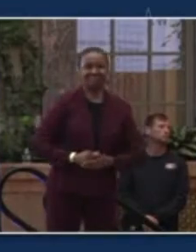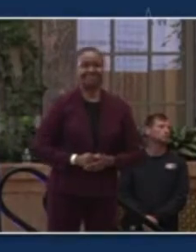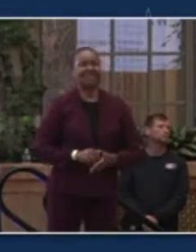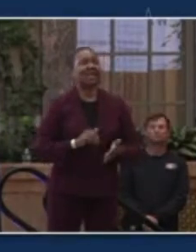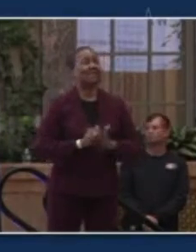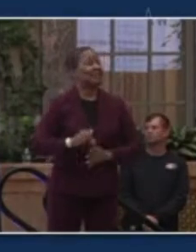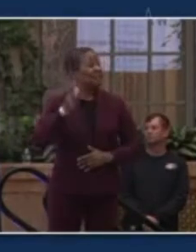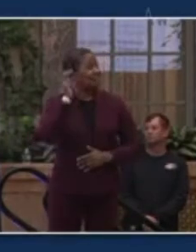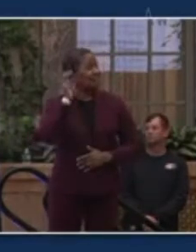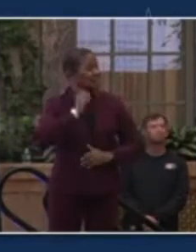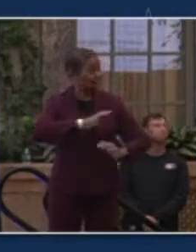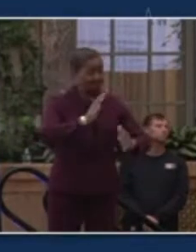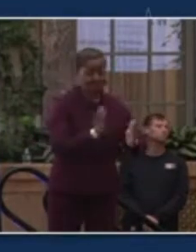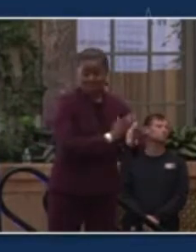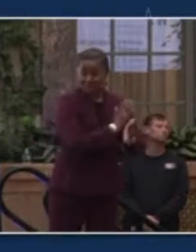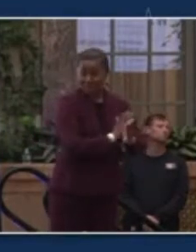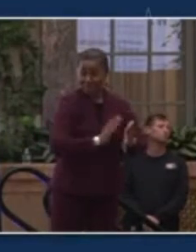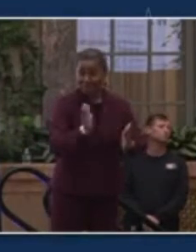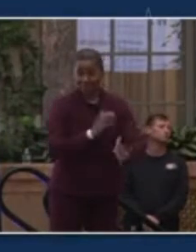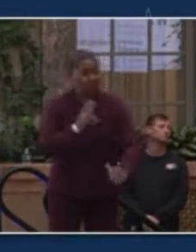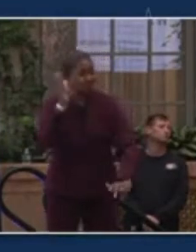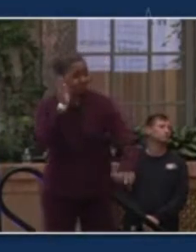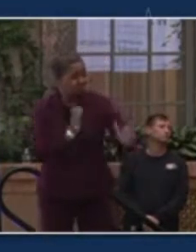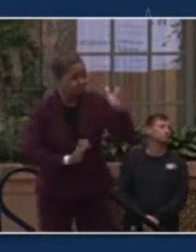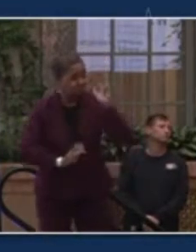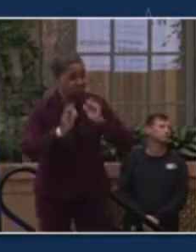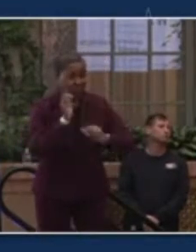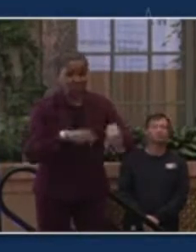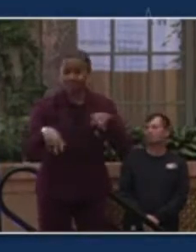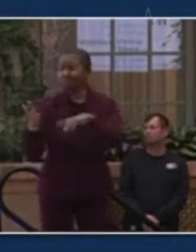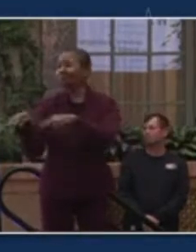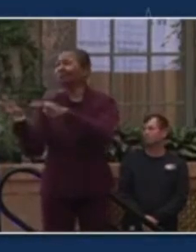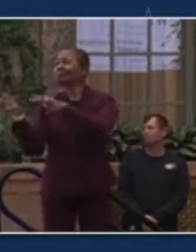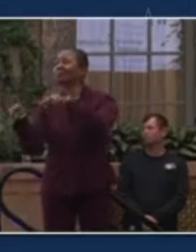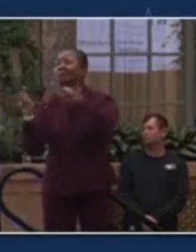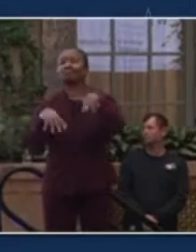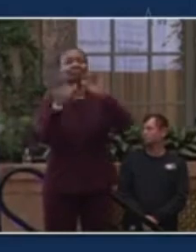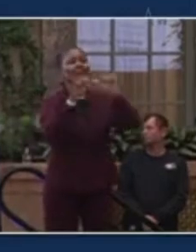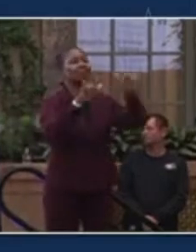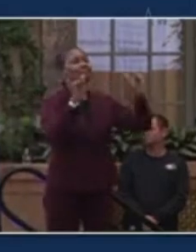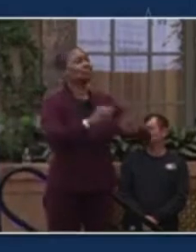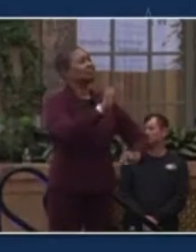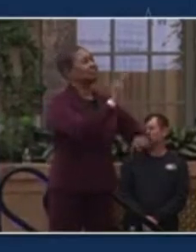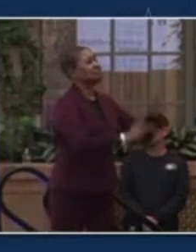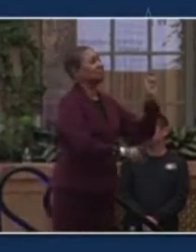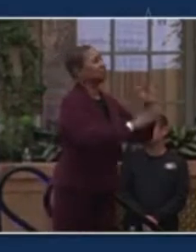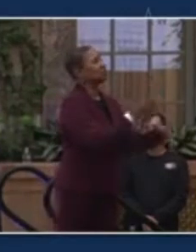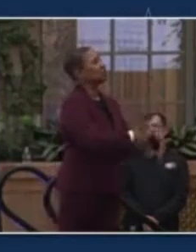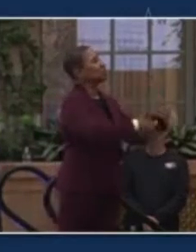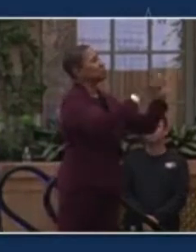to music. Look at the architecture.